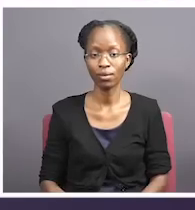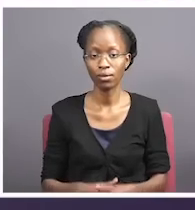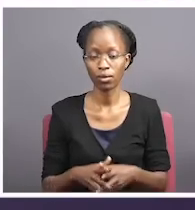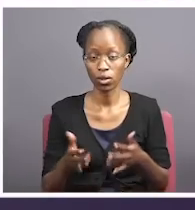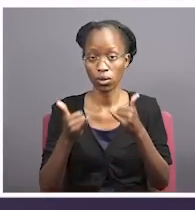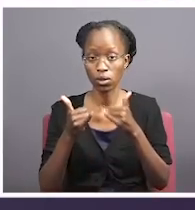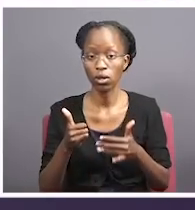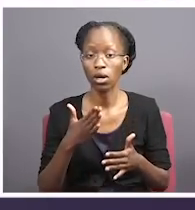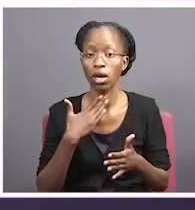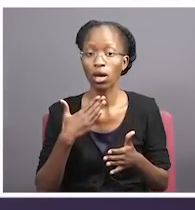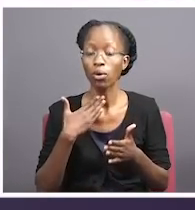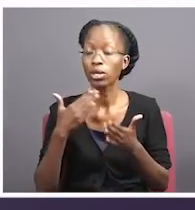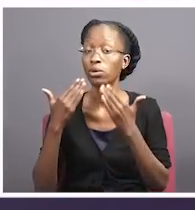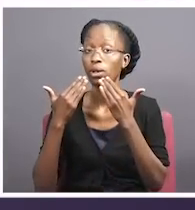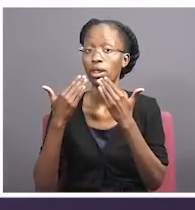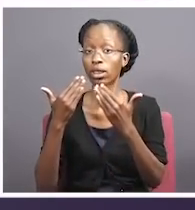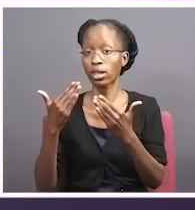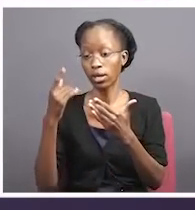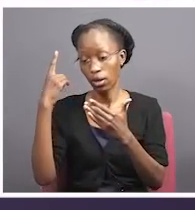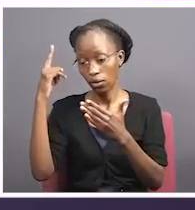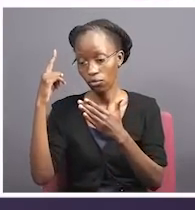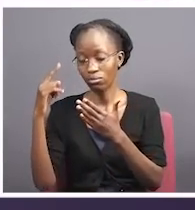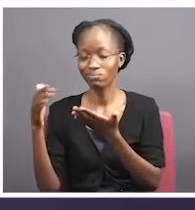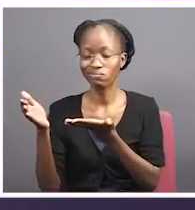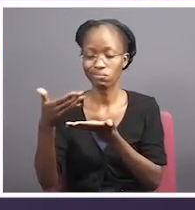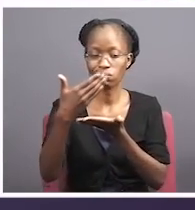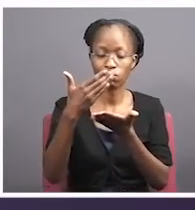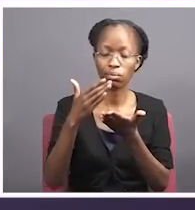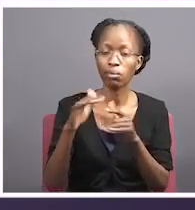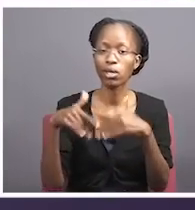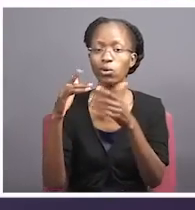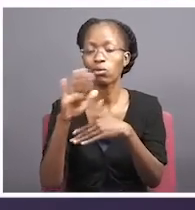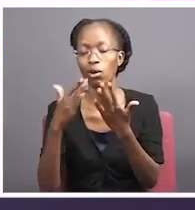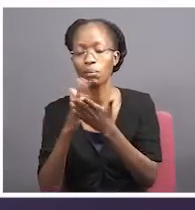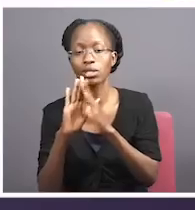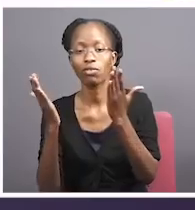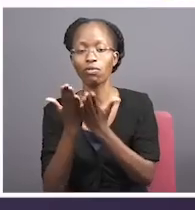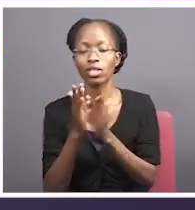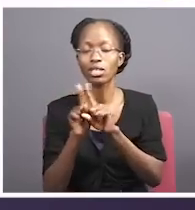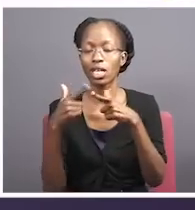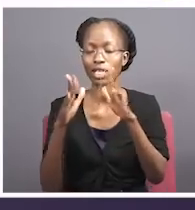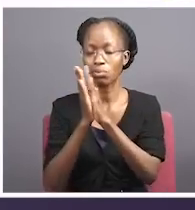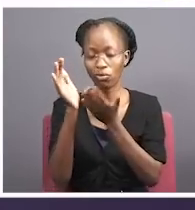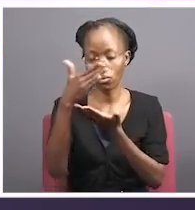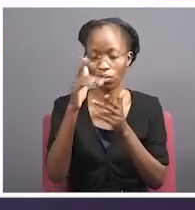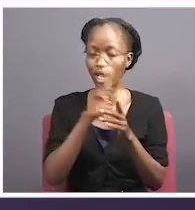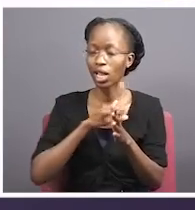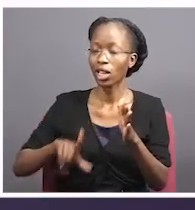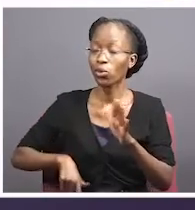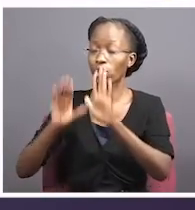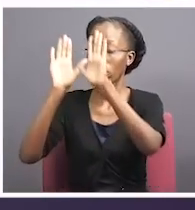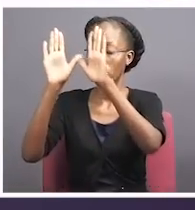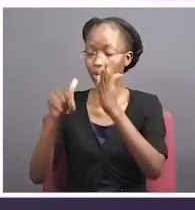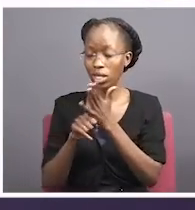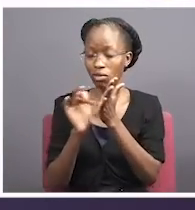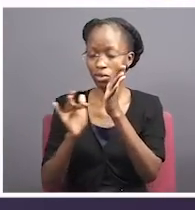I'd like to take this time to give thanks for the giving of God's people across the world. Please join me as I pray. Father God, in the precious